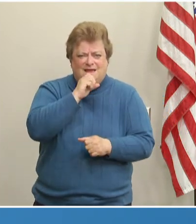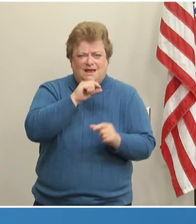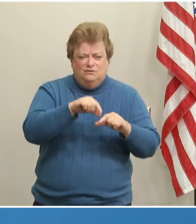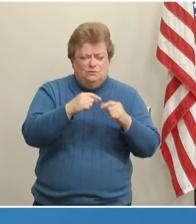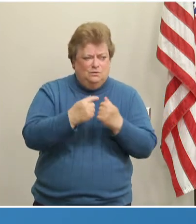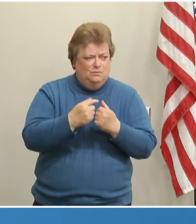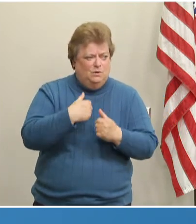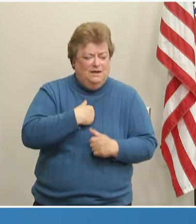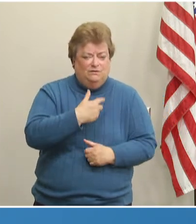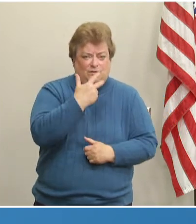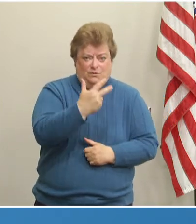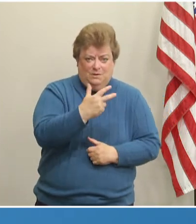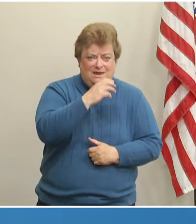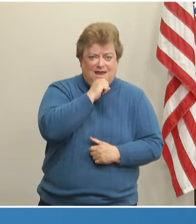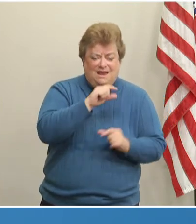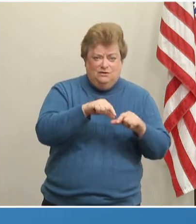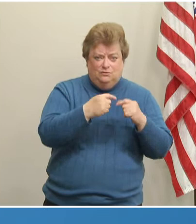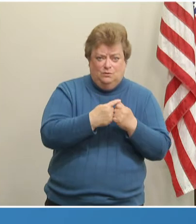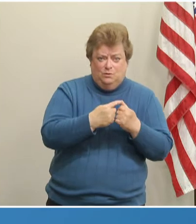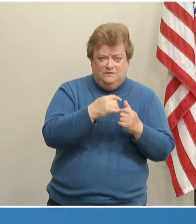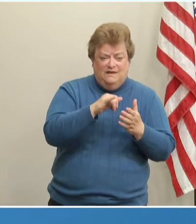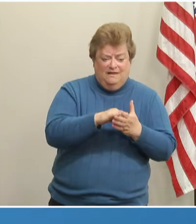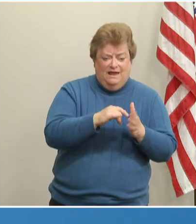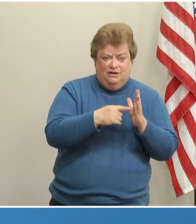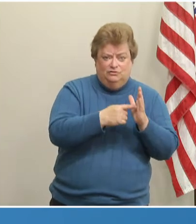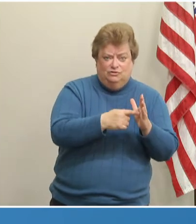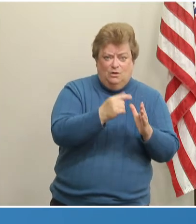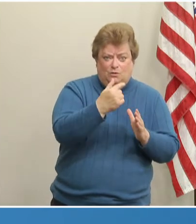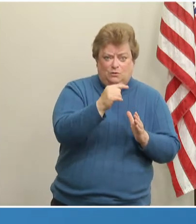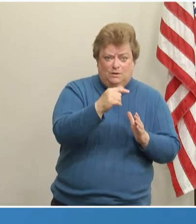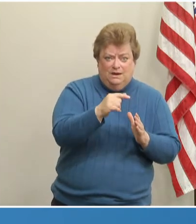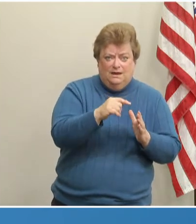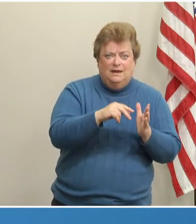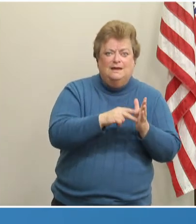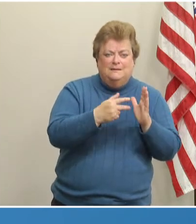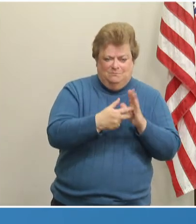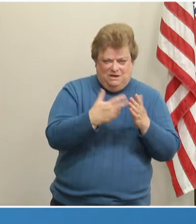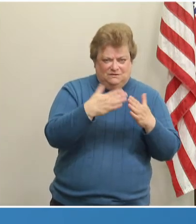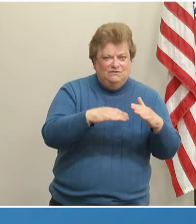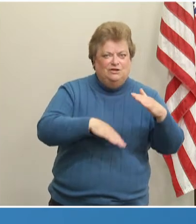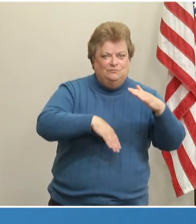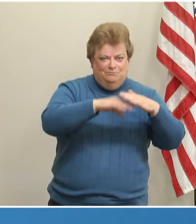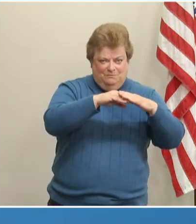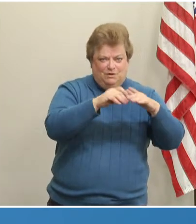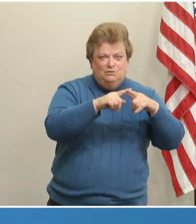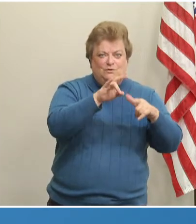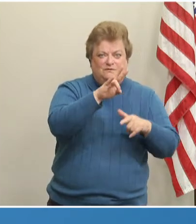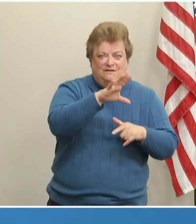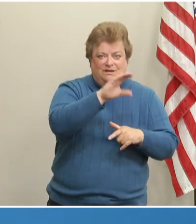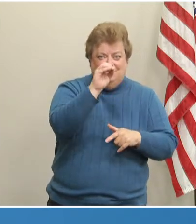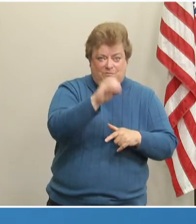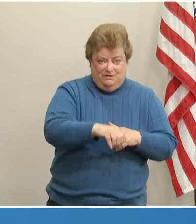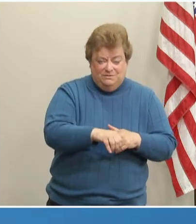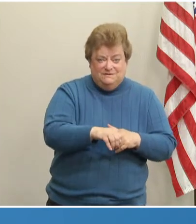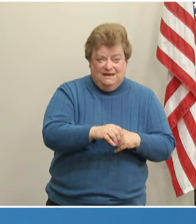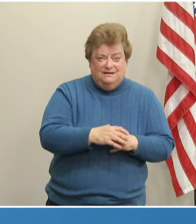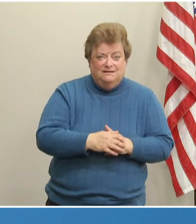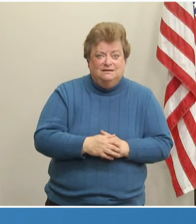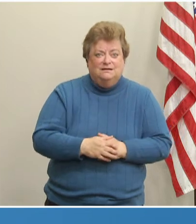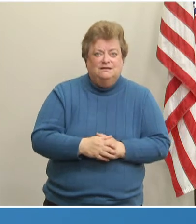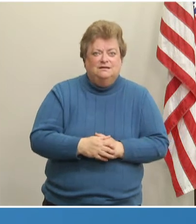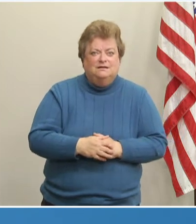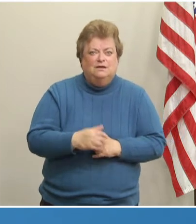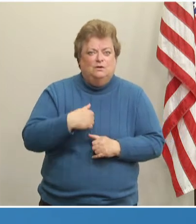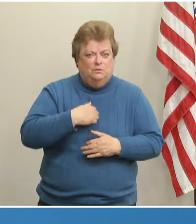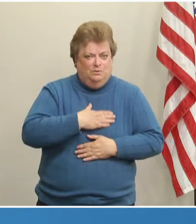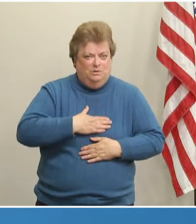age groups marked in green, that they have reached the 75% mark for initiating vaccination.